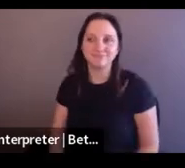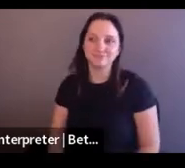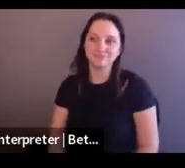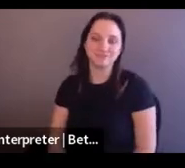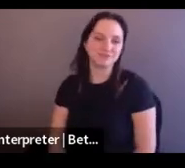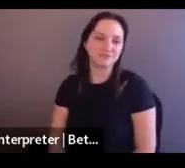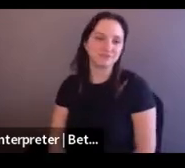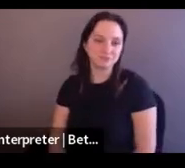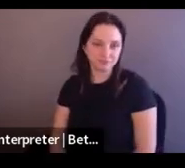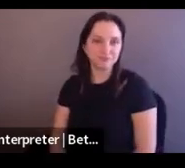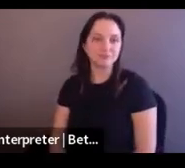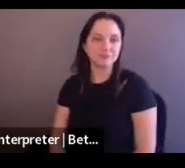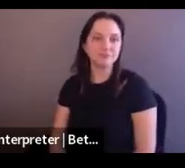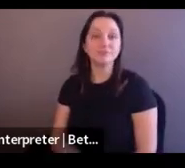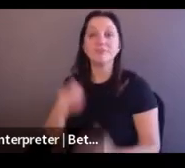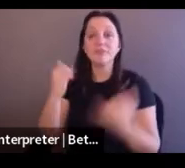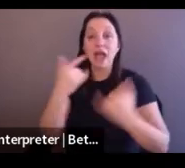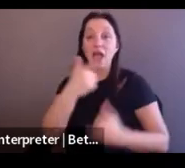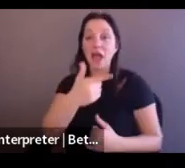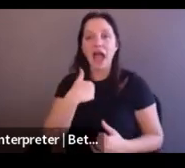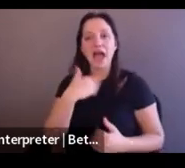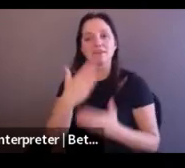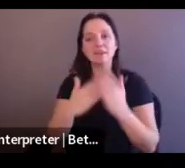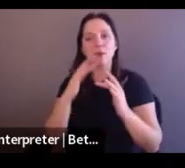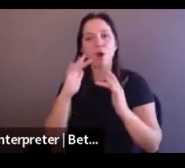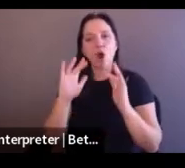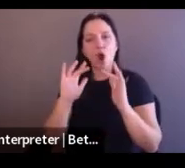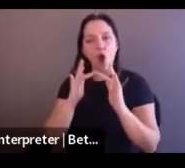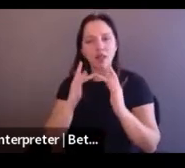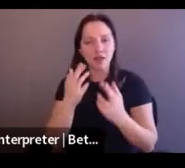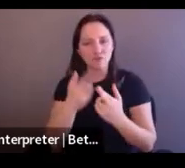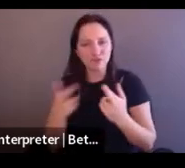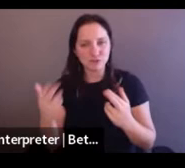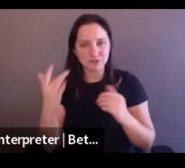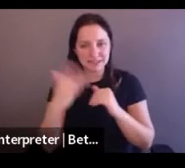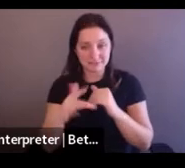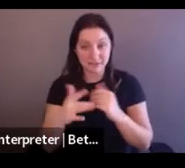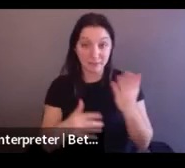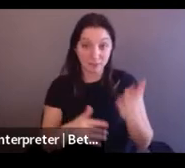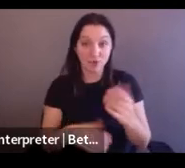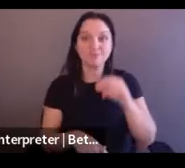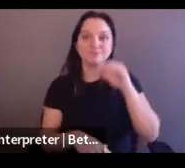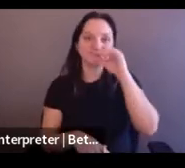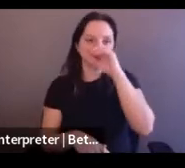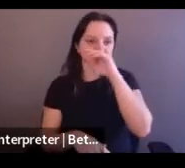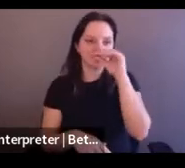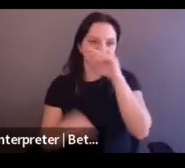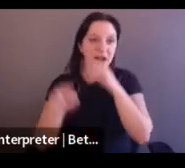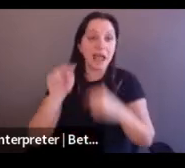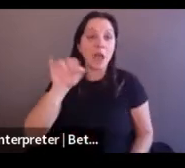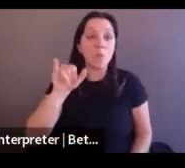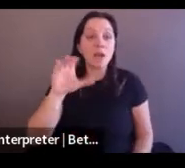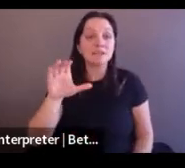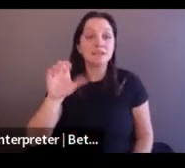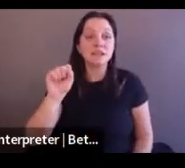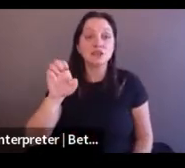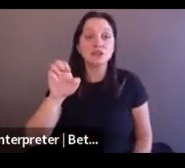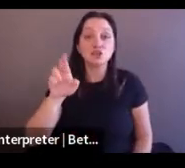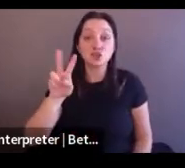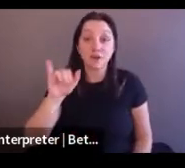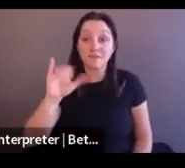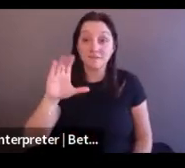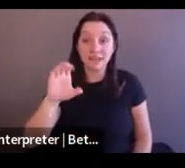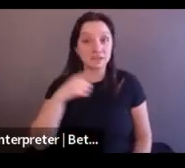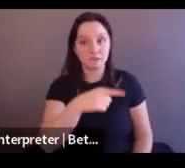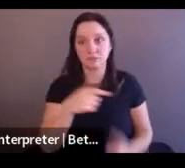Some resources that you might want to tap into, NYC Service, of course, you know, can help think about ways to kind of get the word